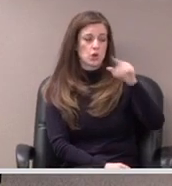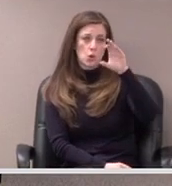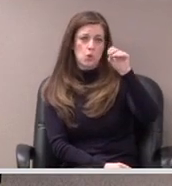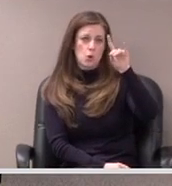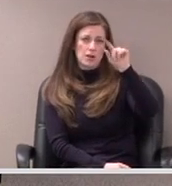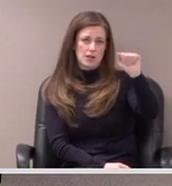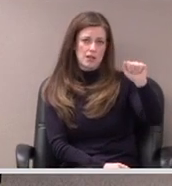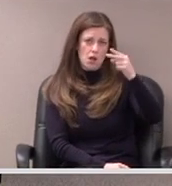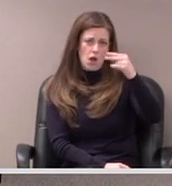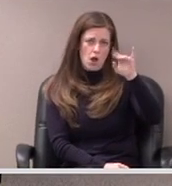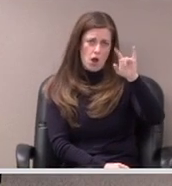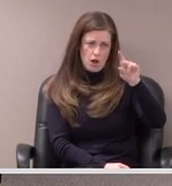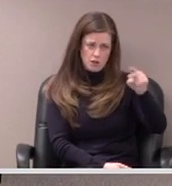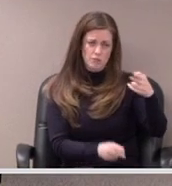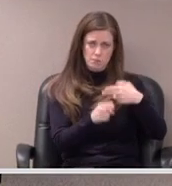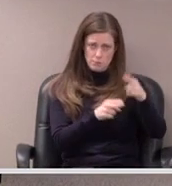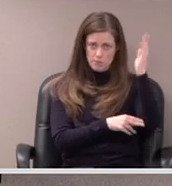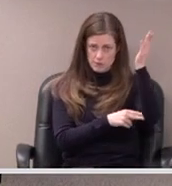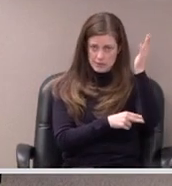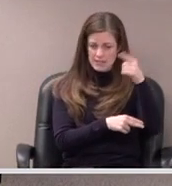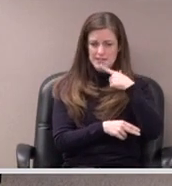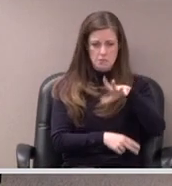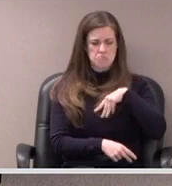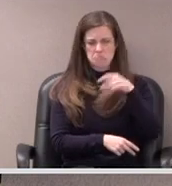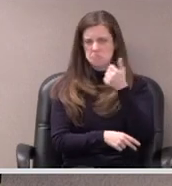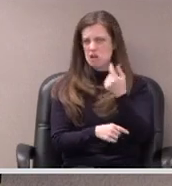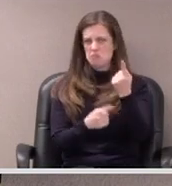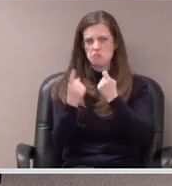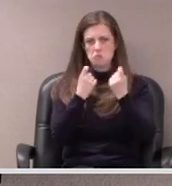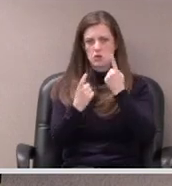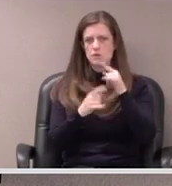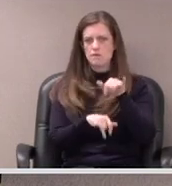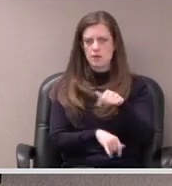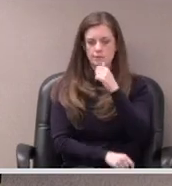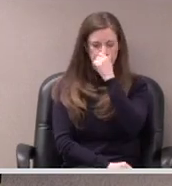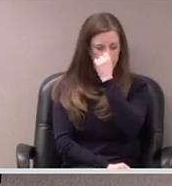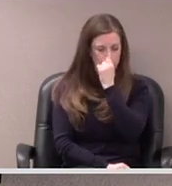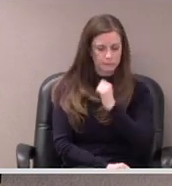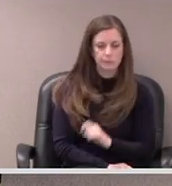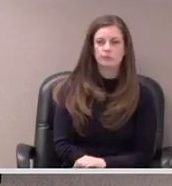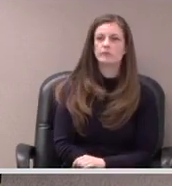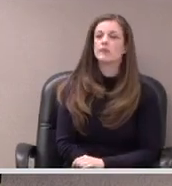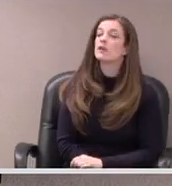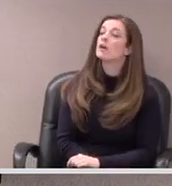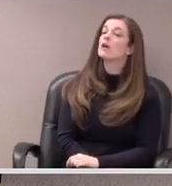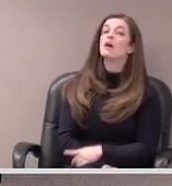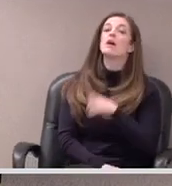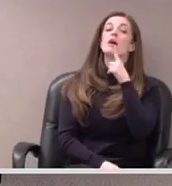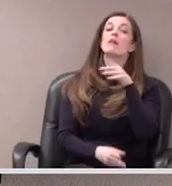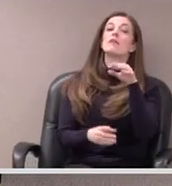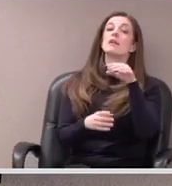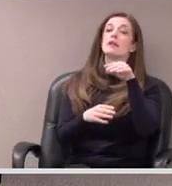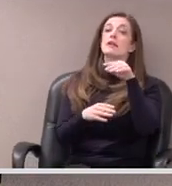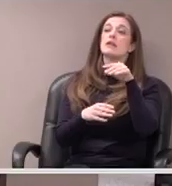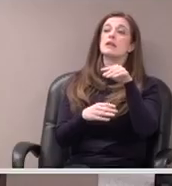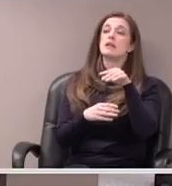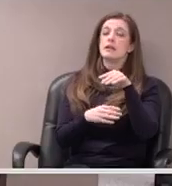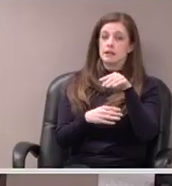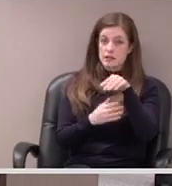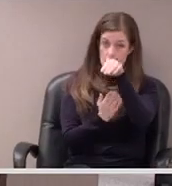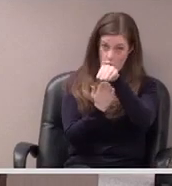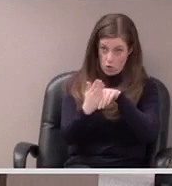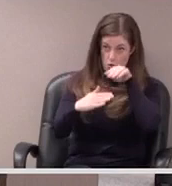give a brief presentation, and then we'll take any questions that you have prior to the vote. The enrollment